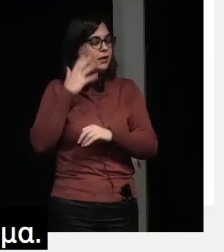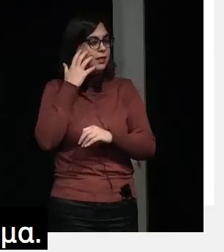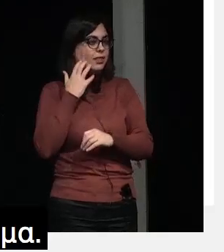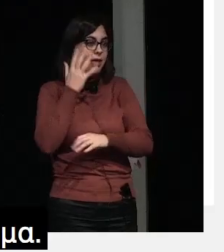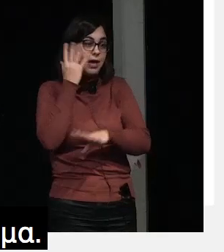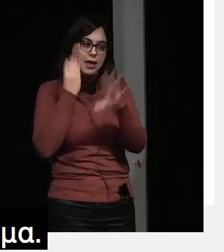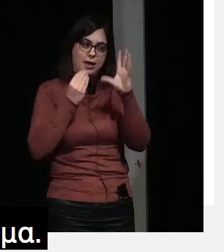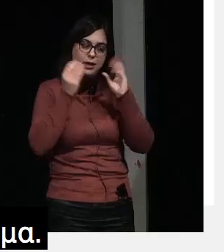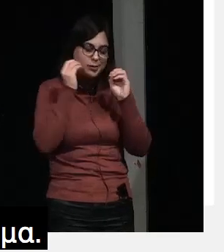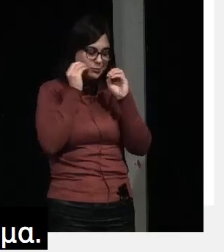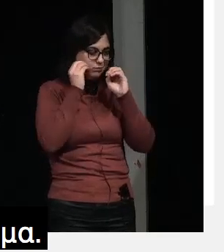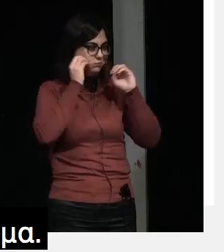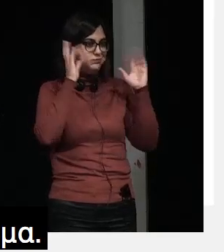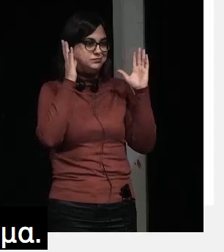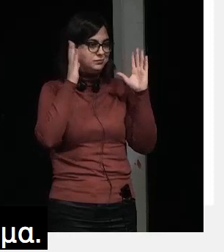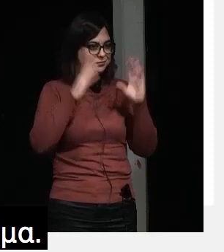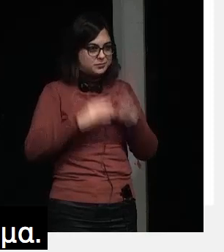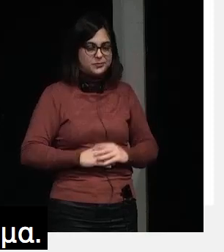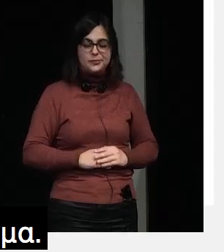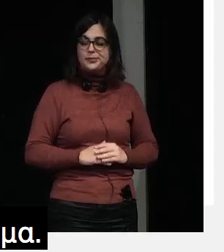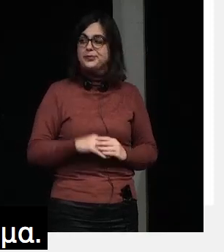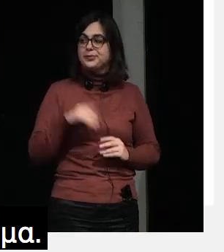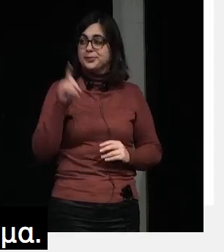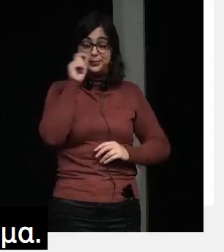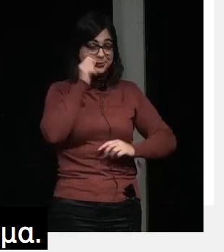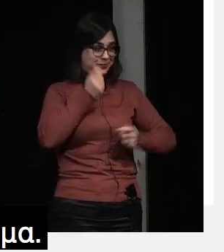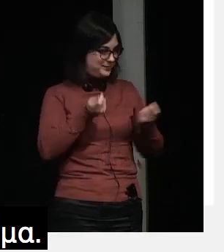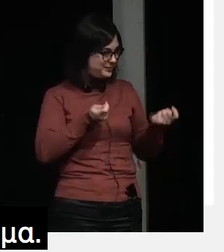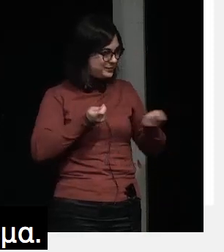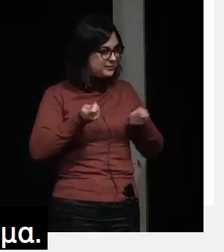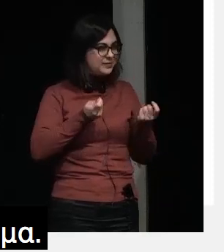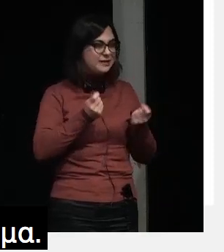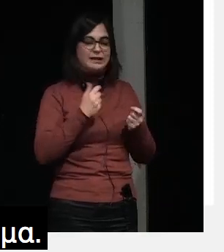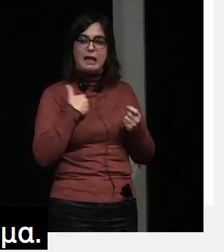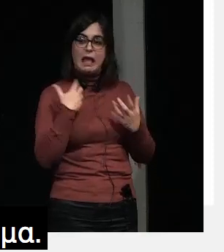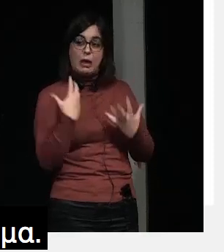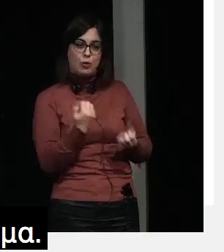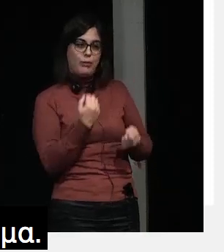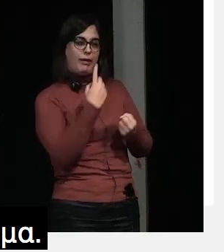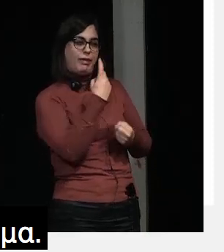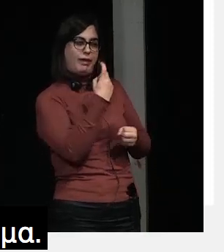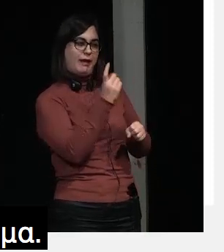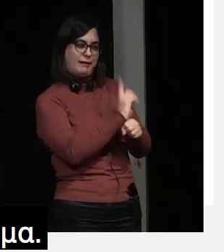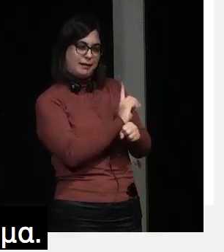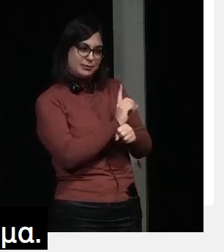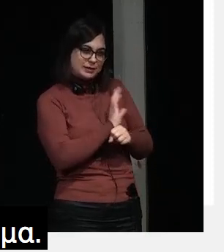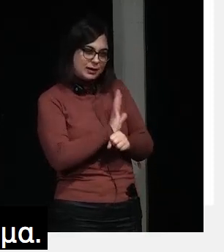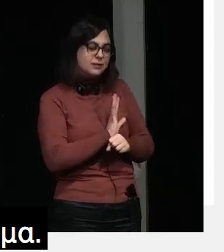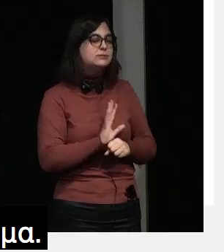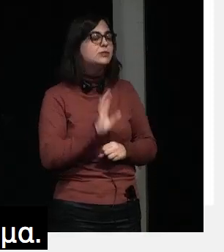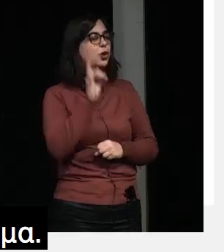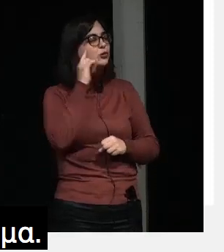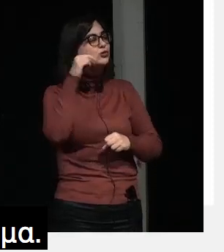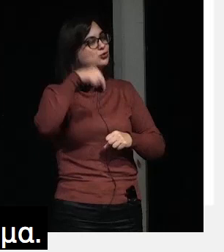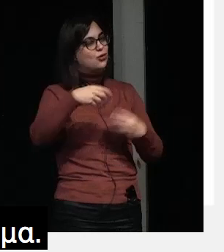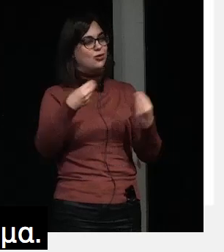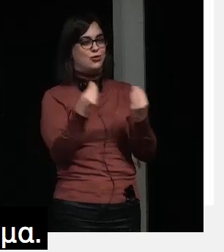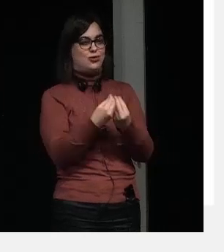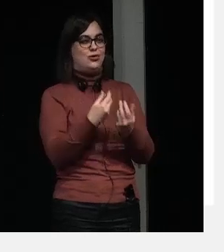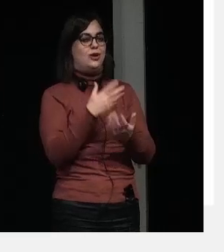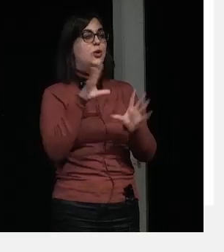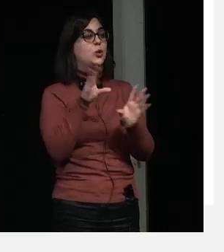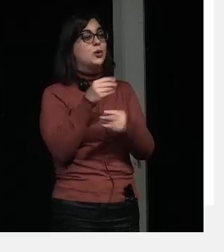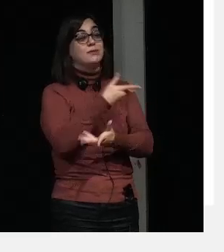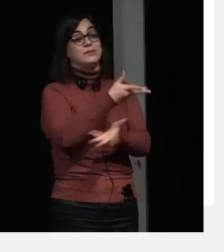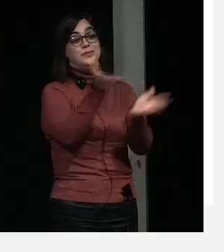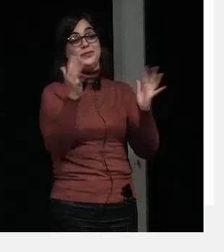I would really like, we have 10 more minutes, to give some time to the audience, whether they have any